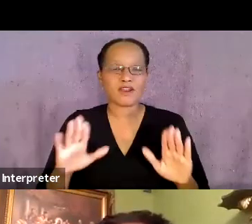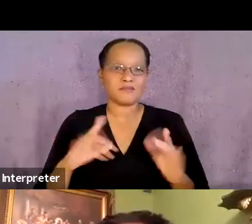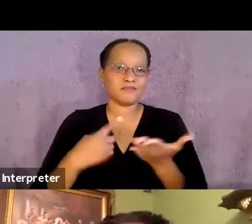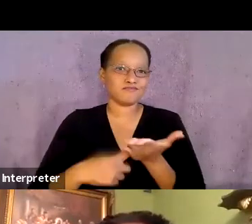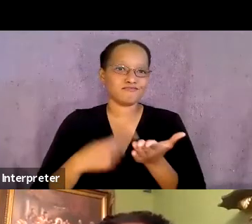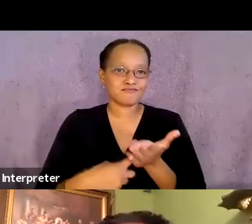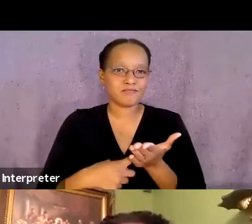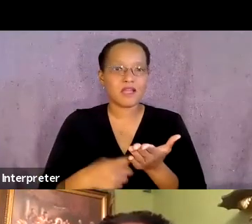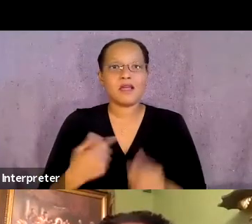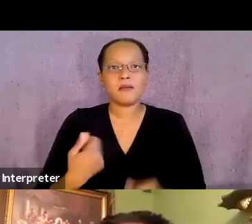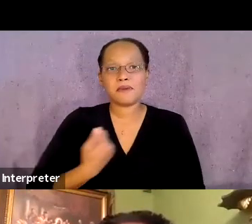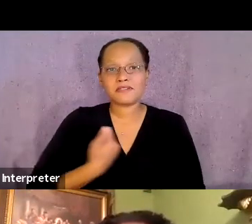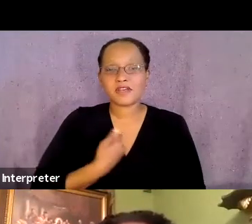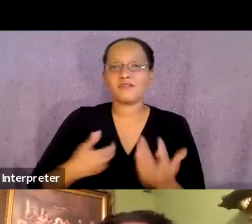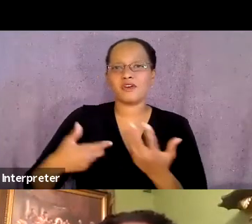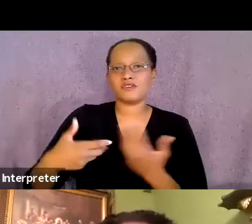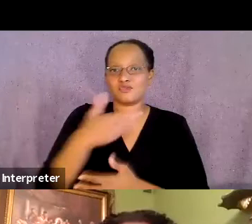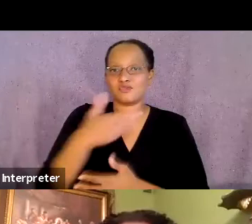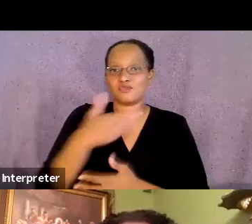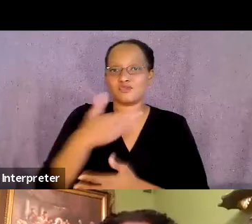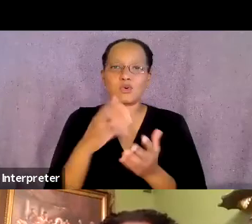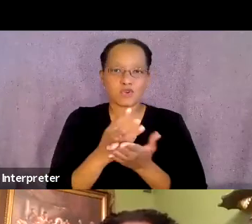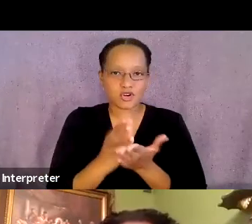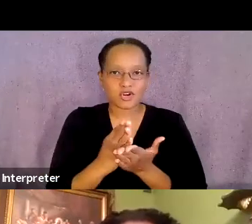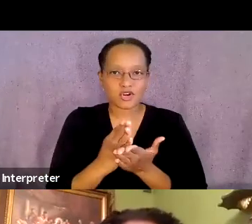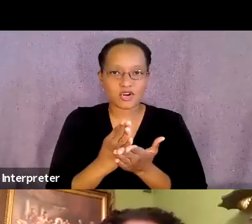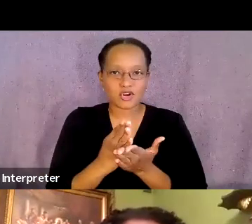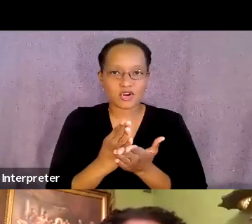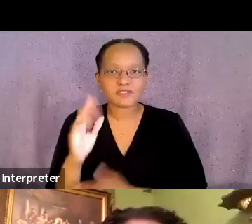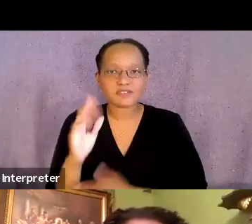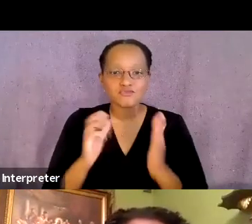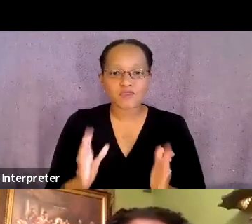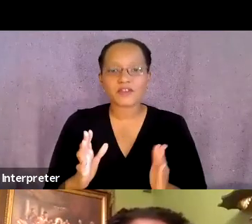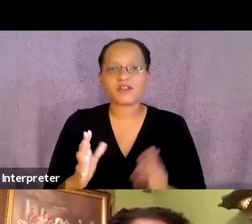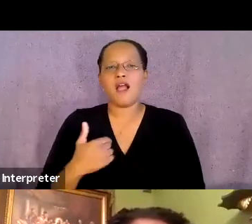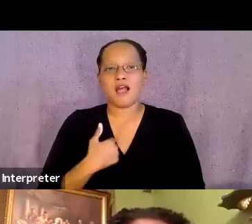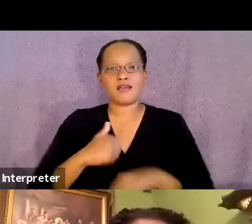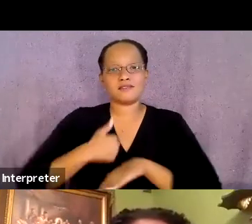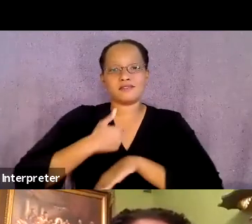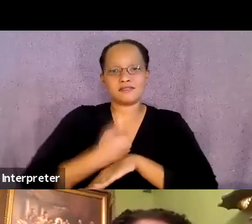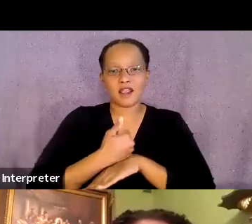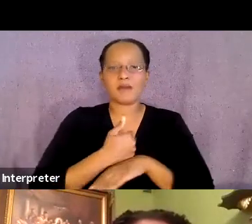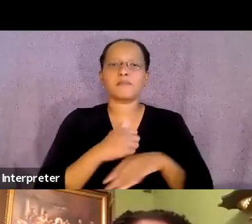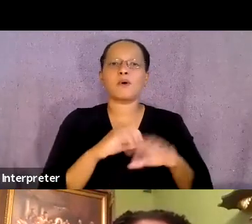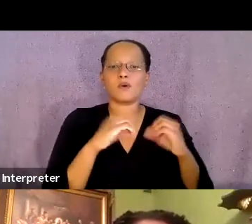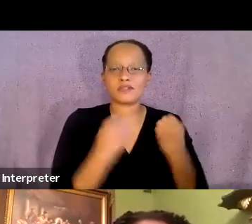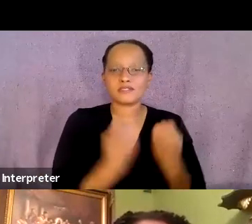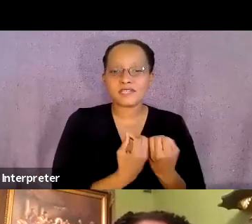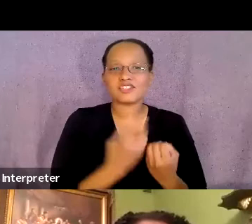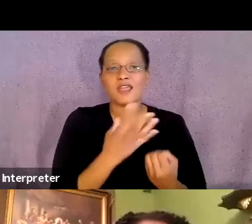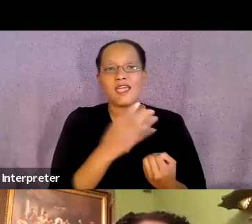I'm a licensed social worker, activist, writer, public speaker, and consultant. I'm the founder of Wrap Your Voice and the creator of